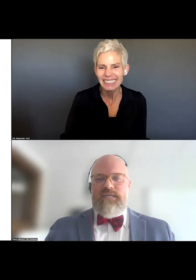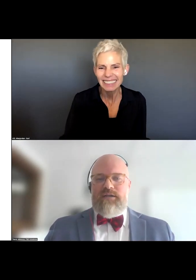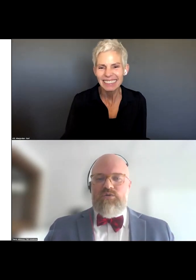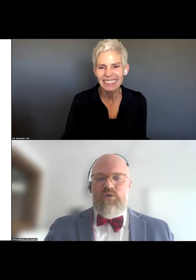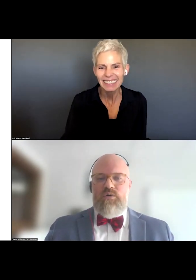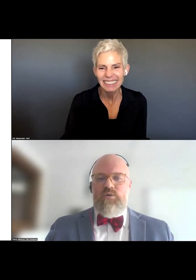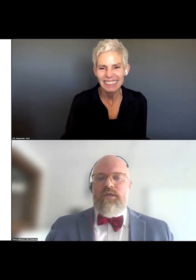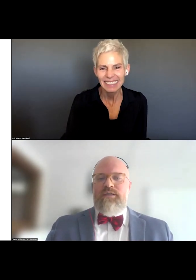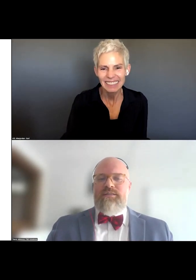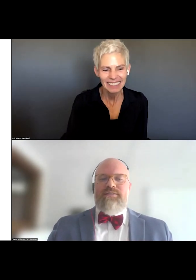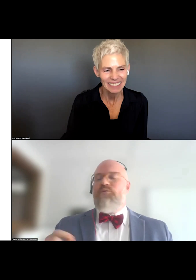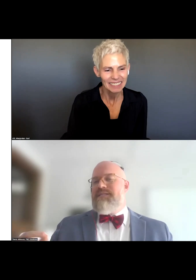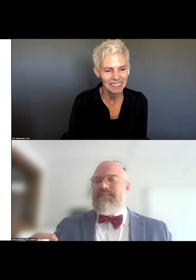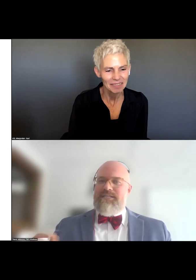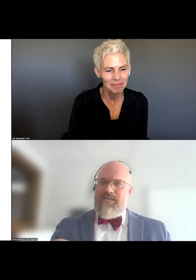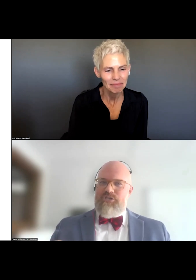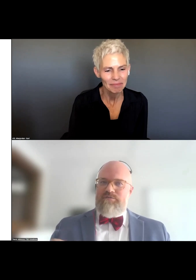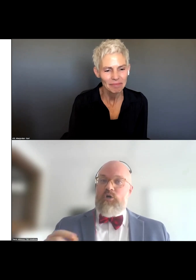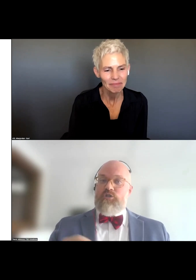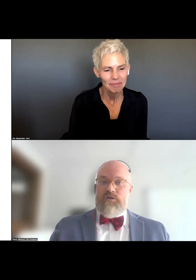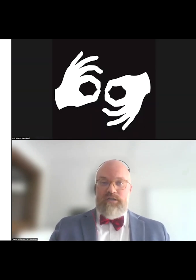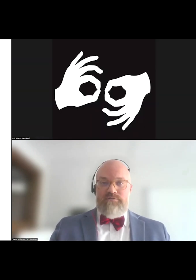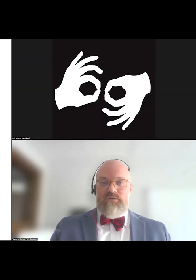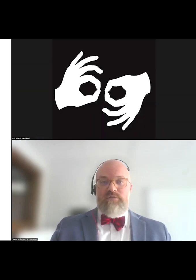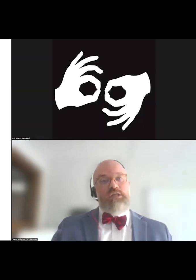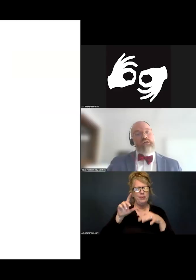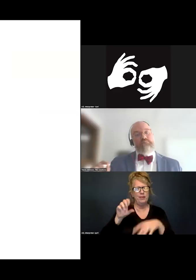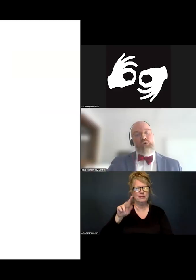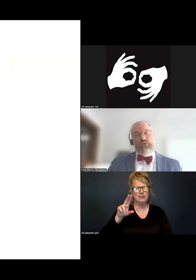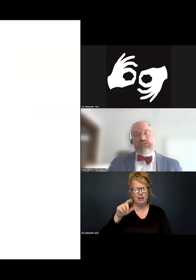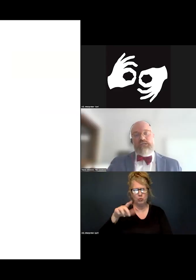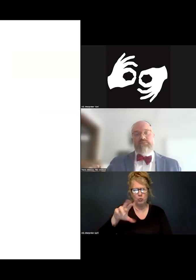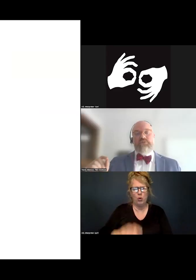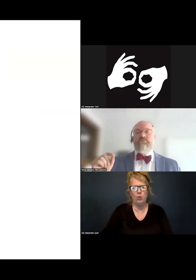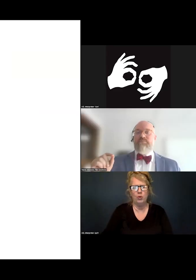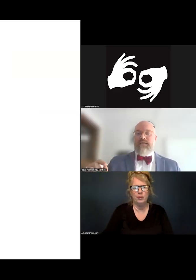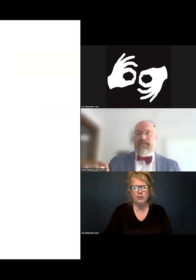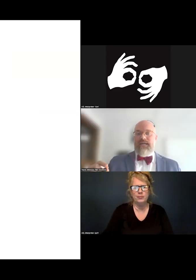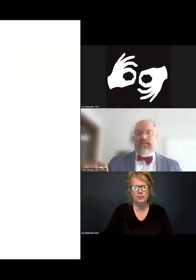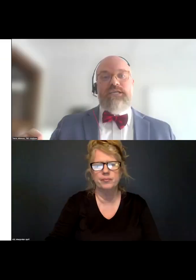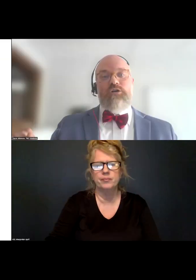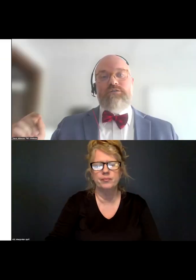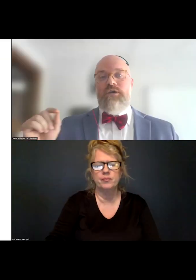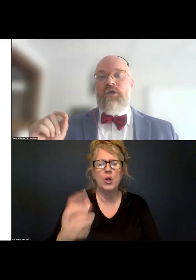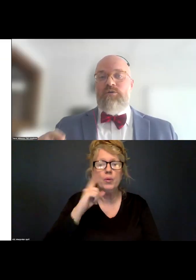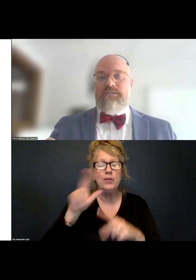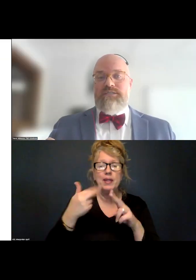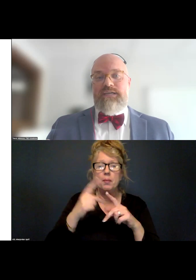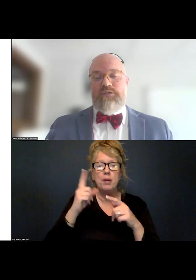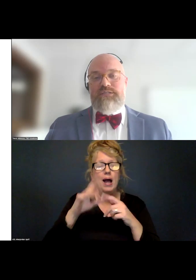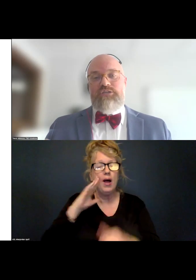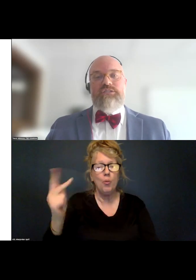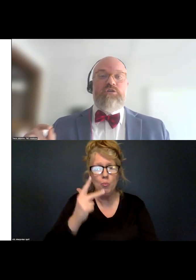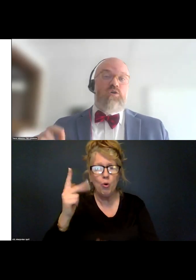to the status quo, that wasn't the intention of alternatives. If you think about mobile teams, 988 centers,